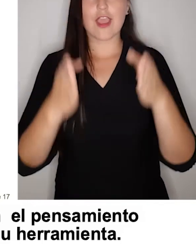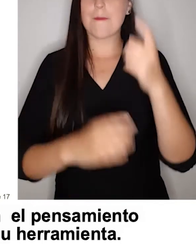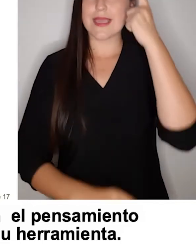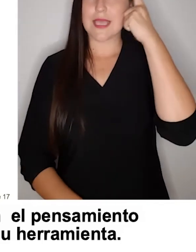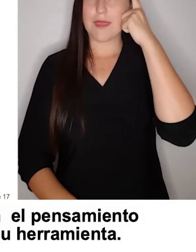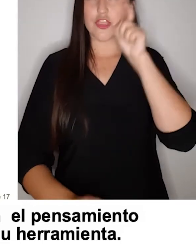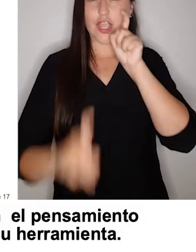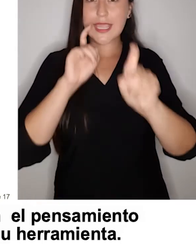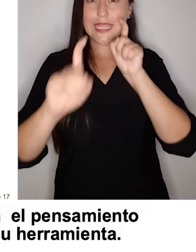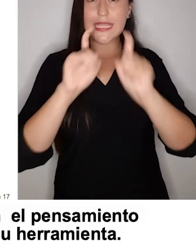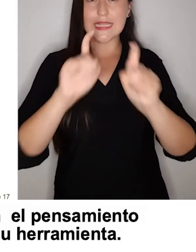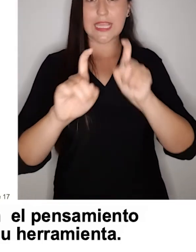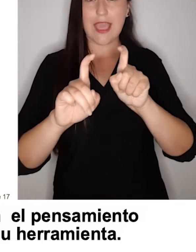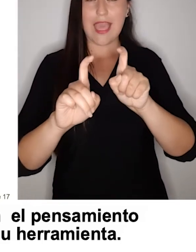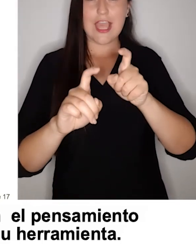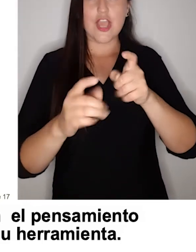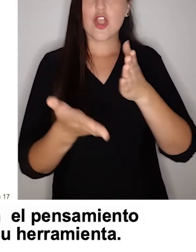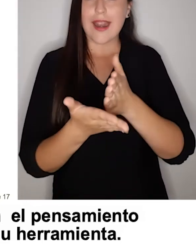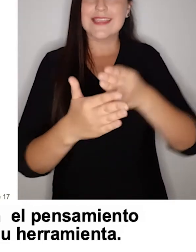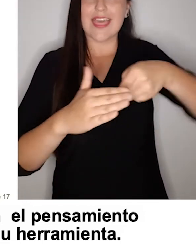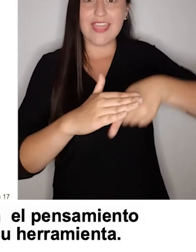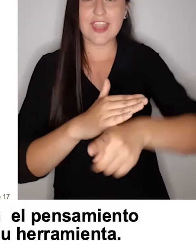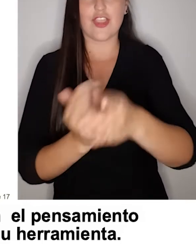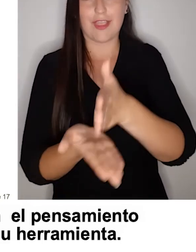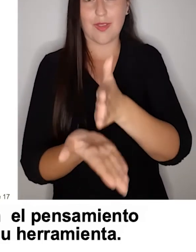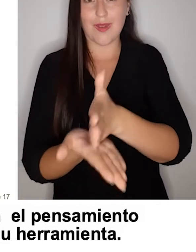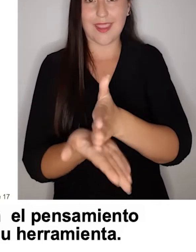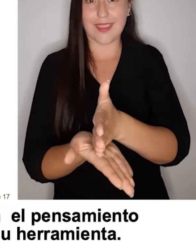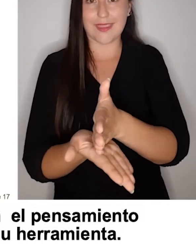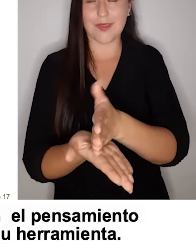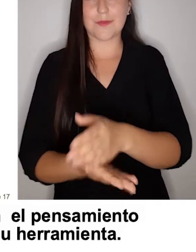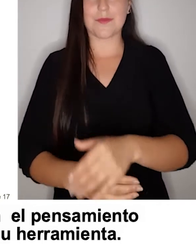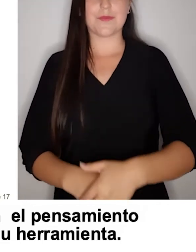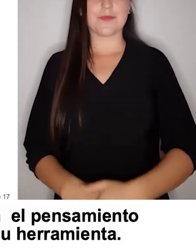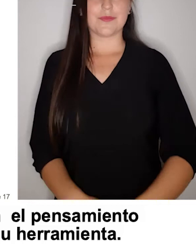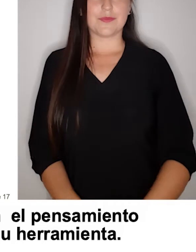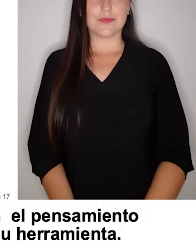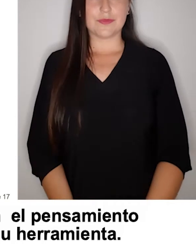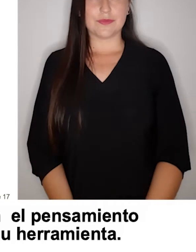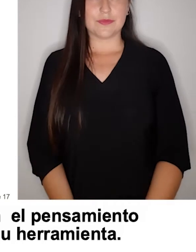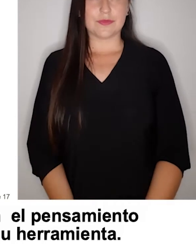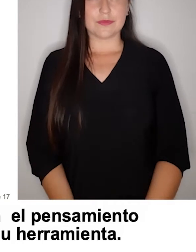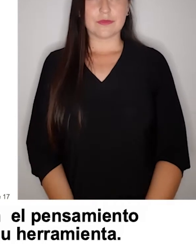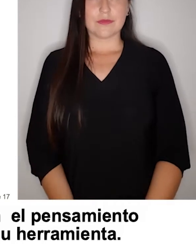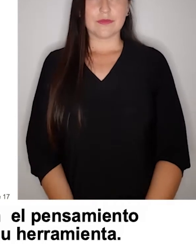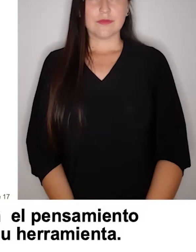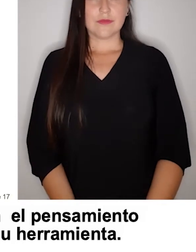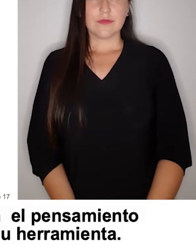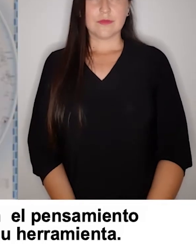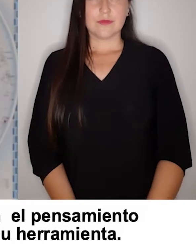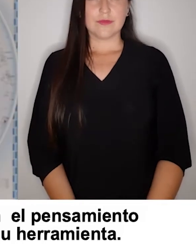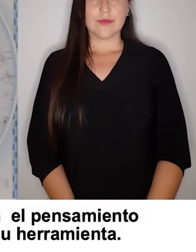focused on critical thinking with interdisciplinary teaching subjects as their tool.